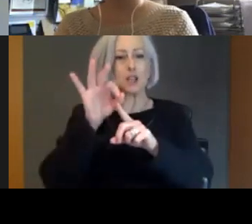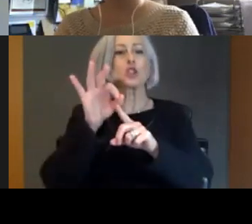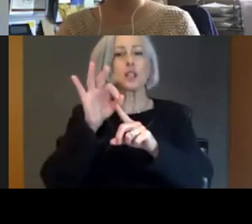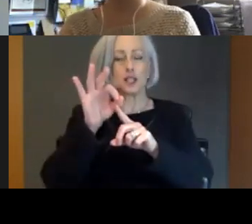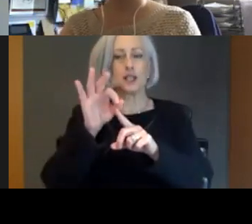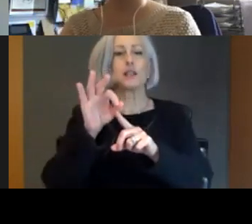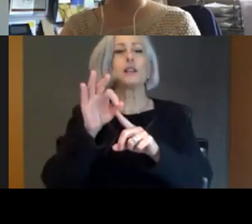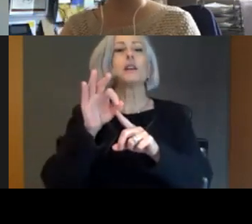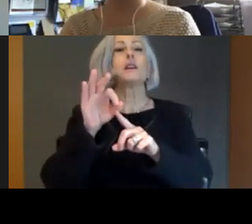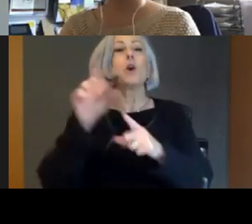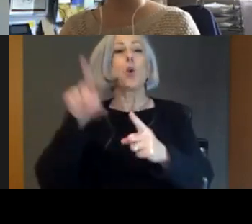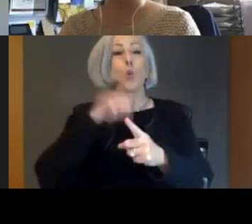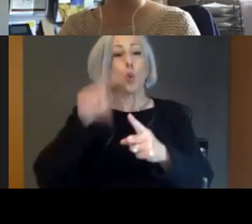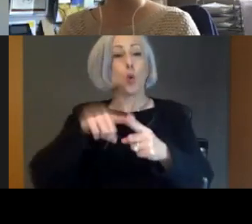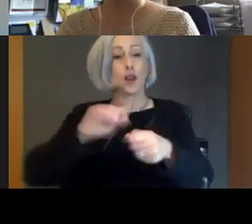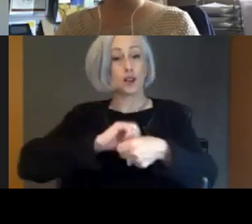allows for more mobility.